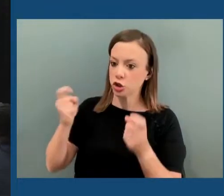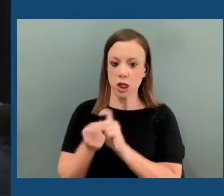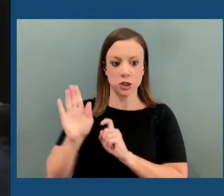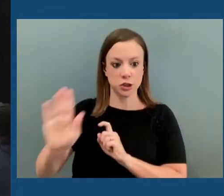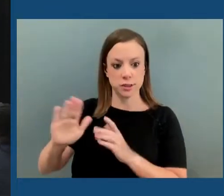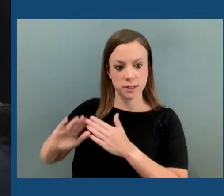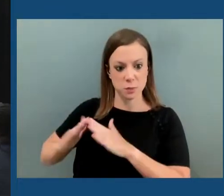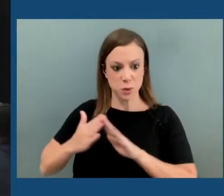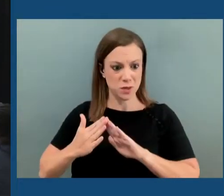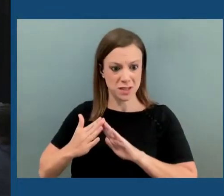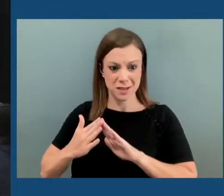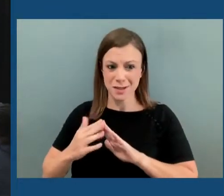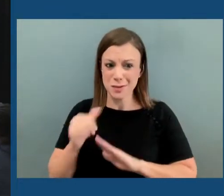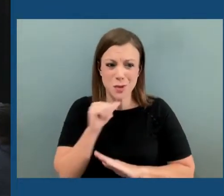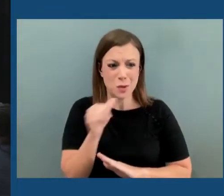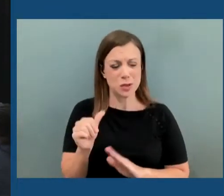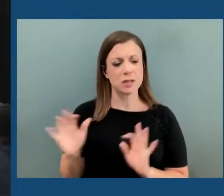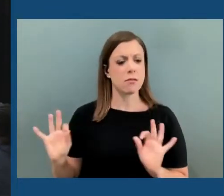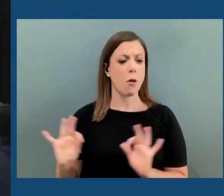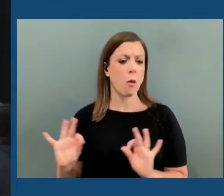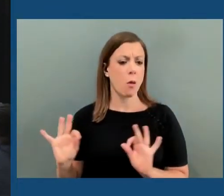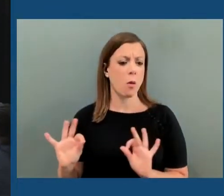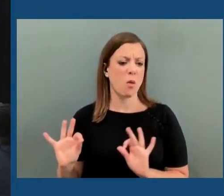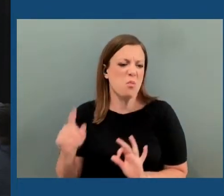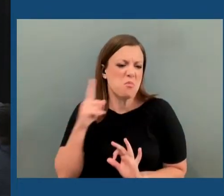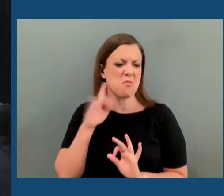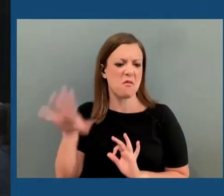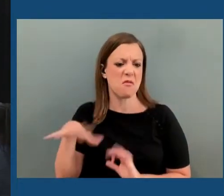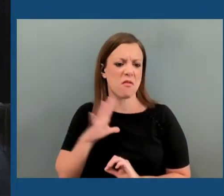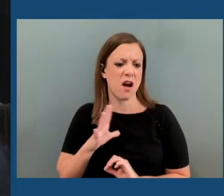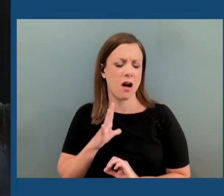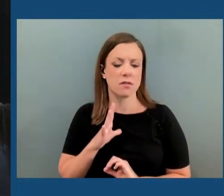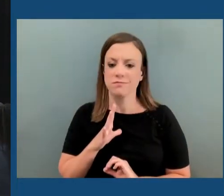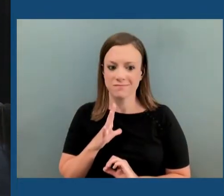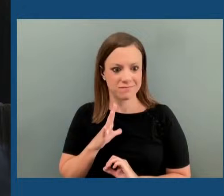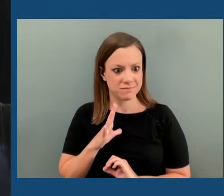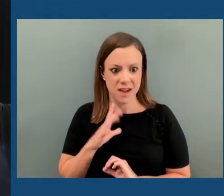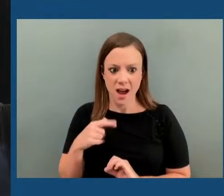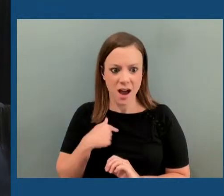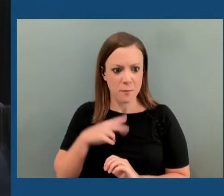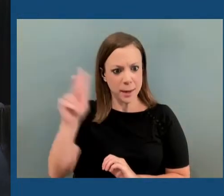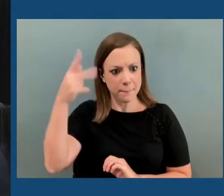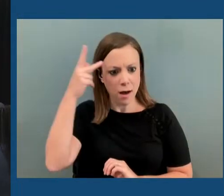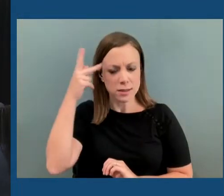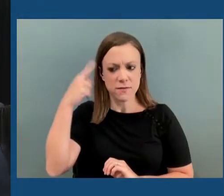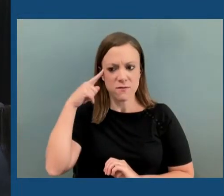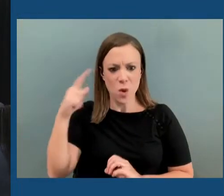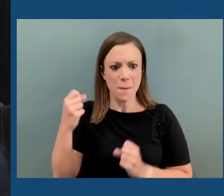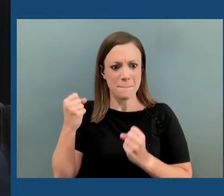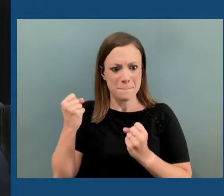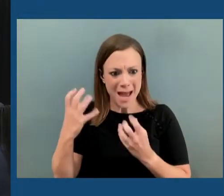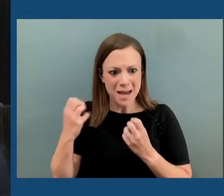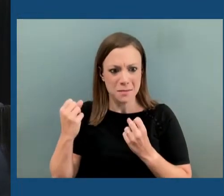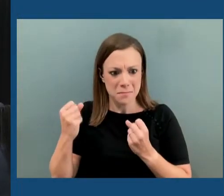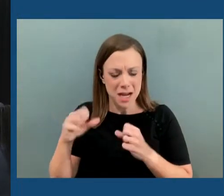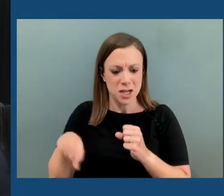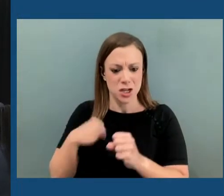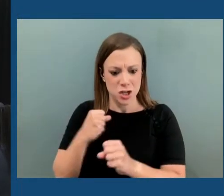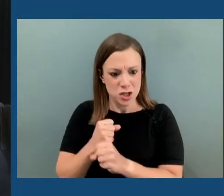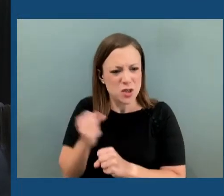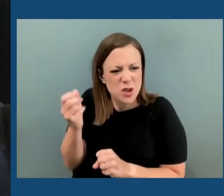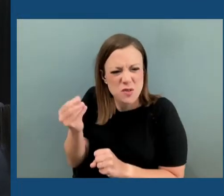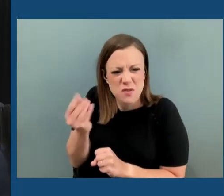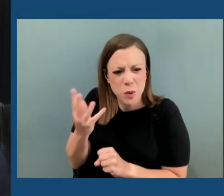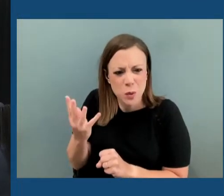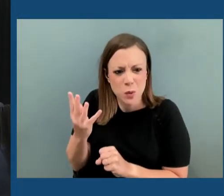been in politics for many, many decades. There are a few who stand out as true leaders who get their communities through the toughest of